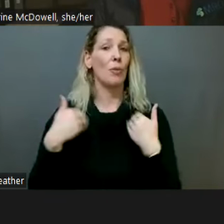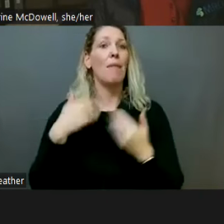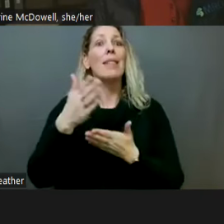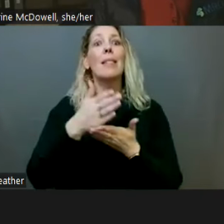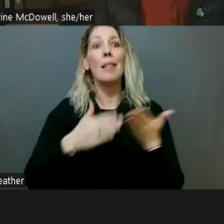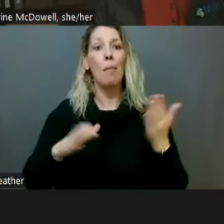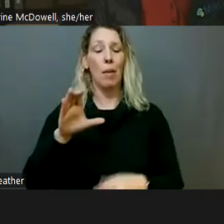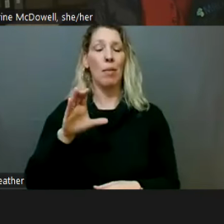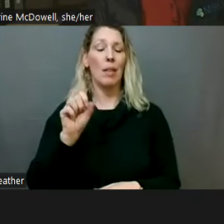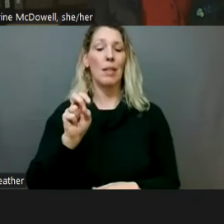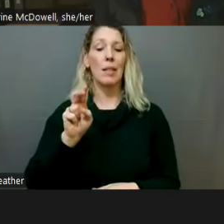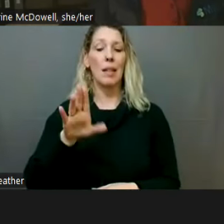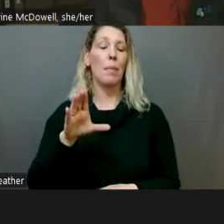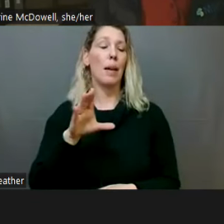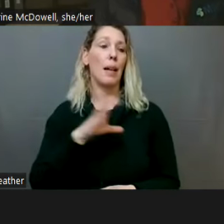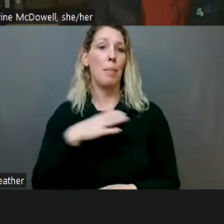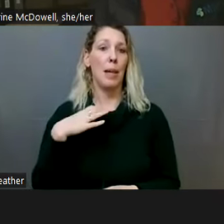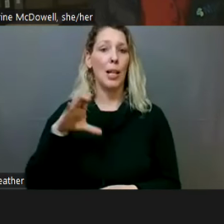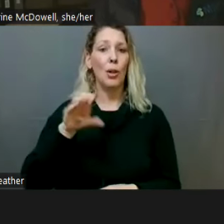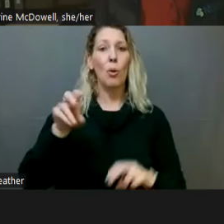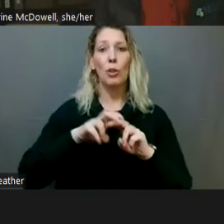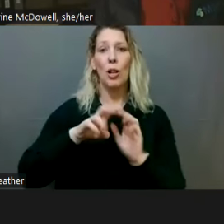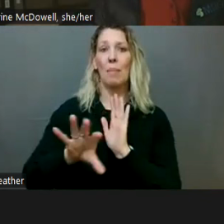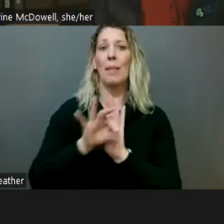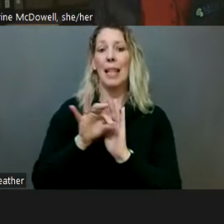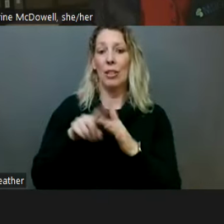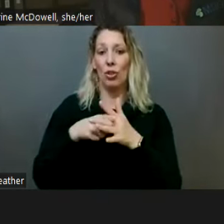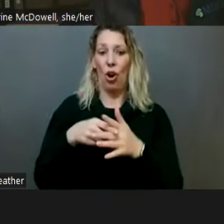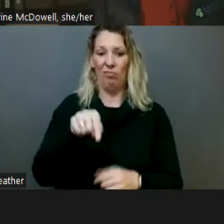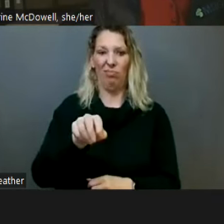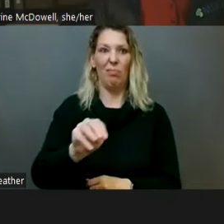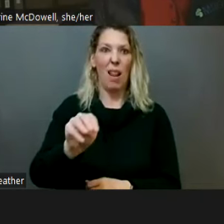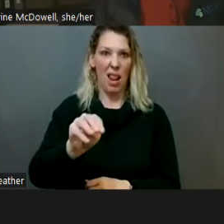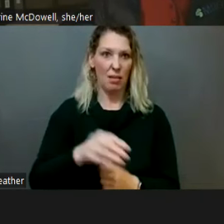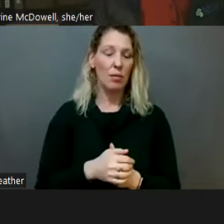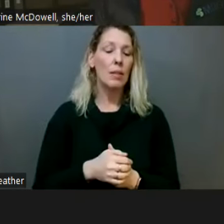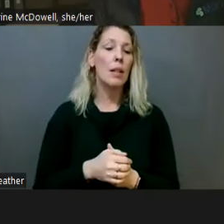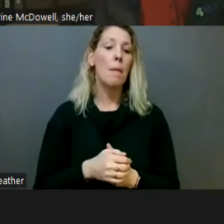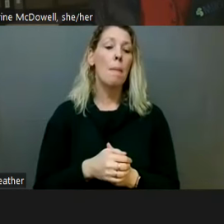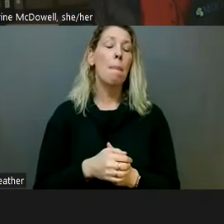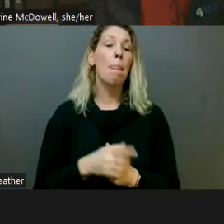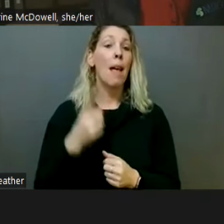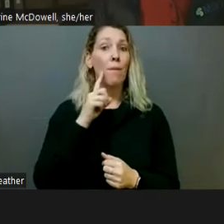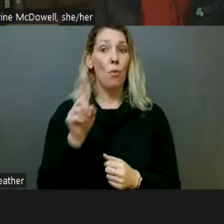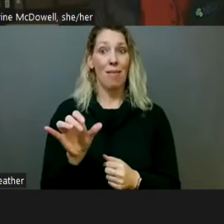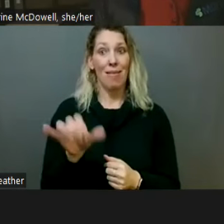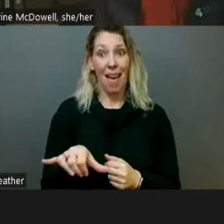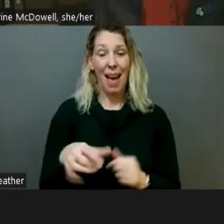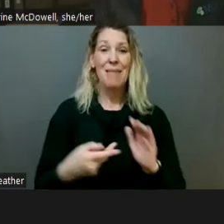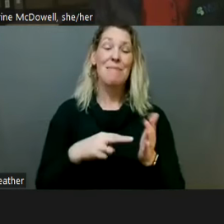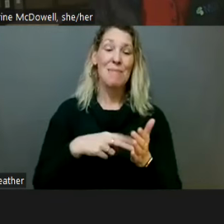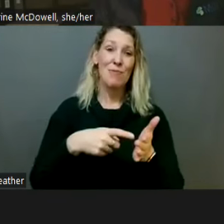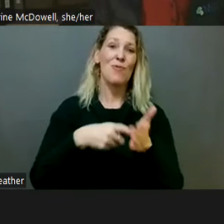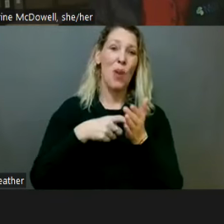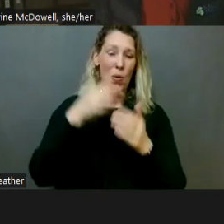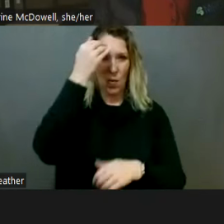subcommittee co-chairs be selected beginning next Monday. And in order to do that, it requires